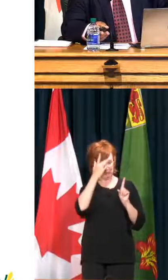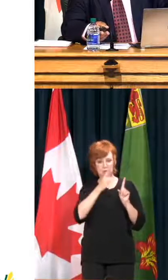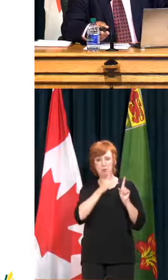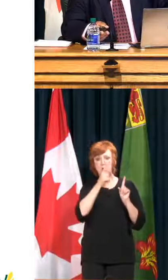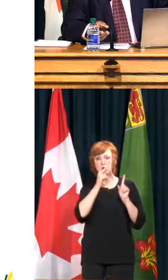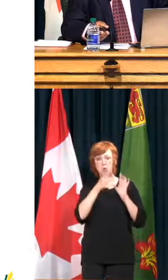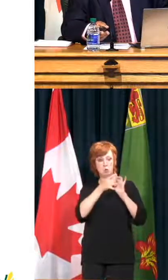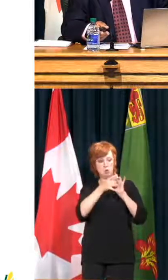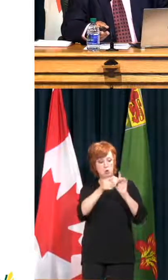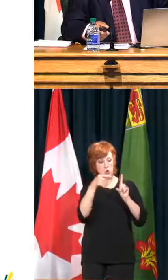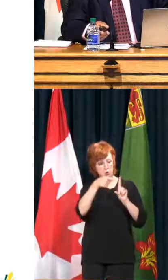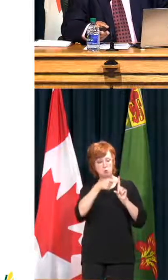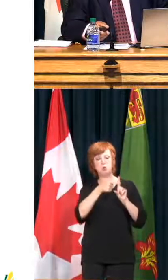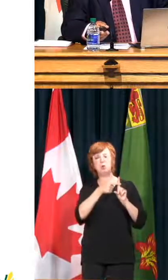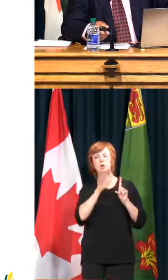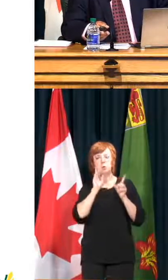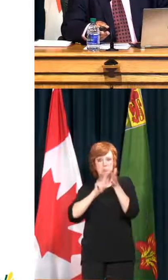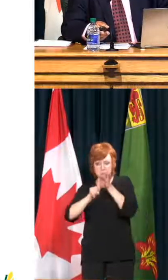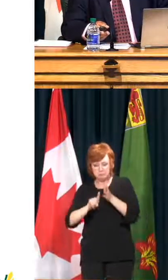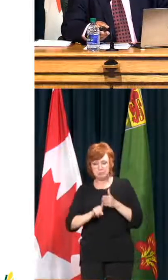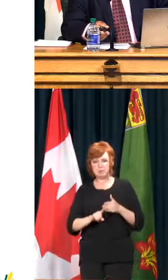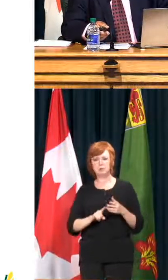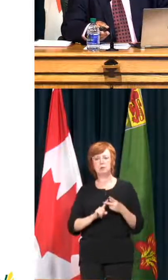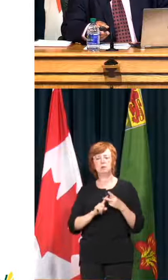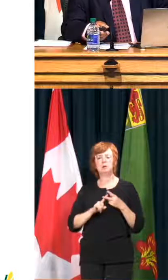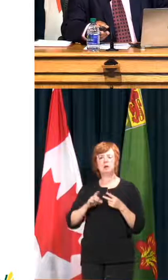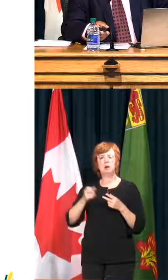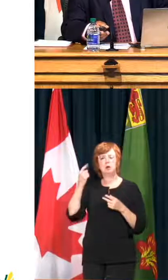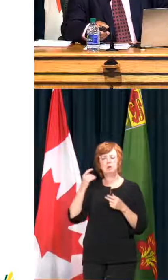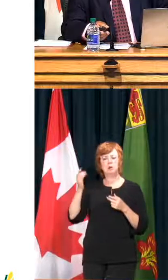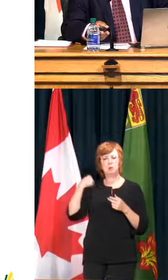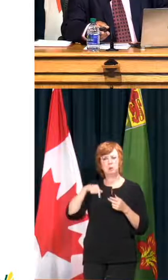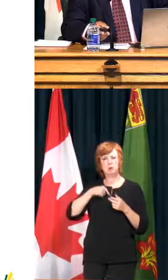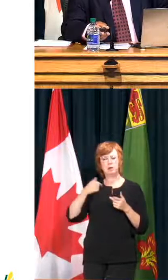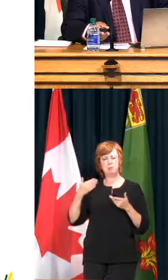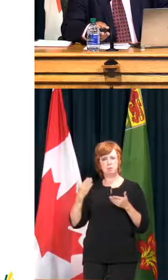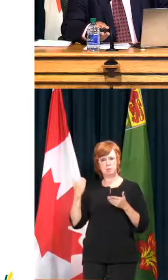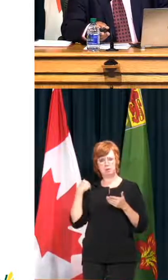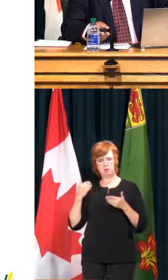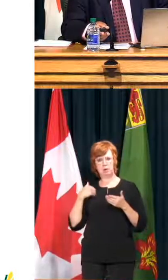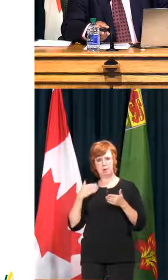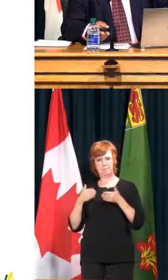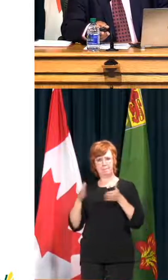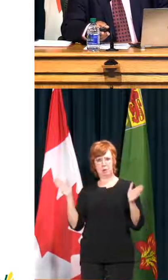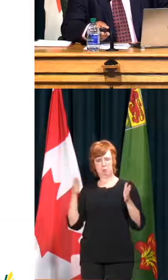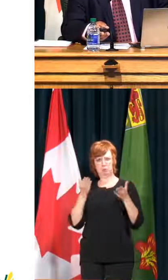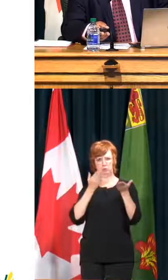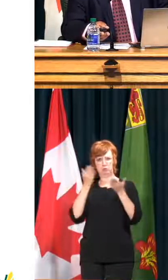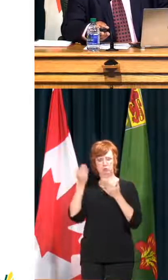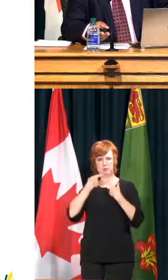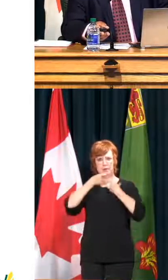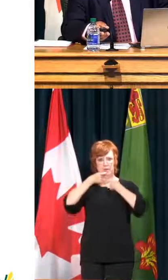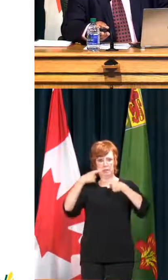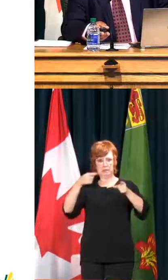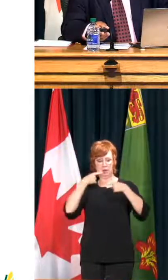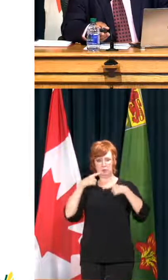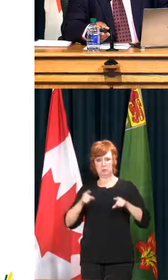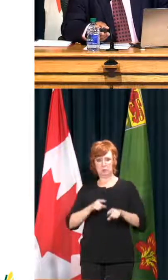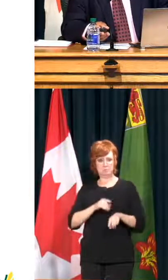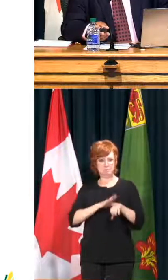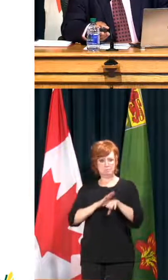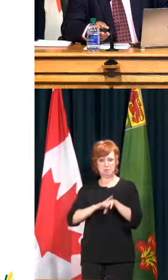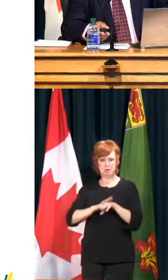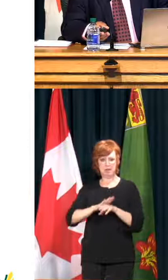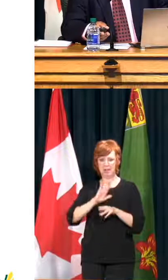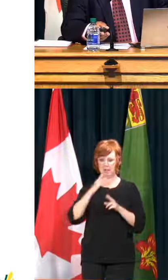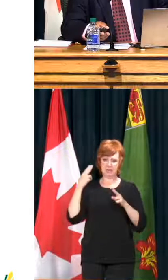we've had concerns expressed from business owners when there's a public service announcement. Business owners shouldn't feel stigmatized that